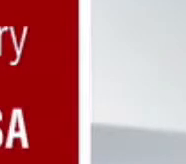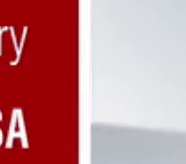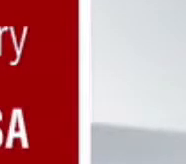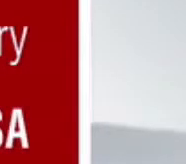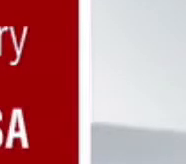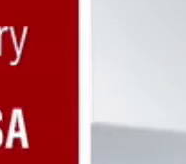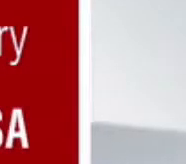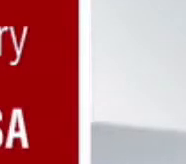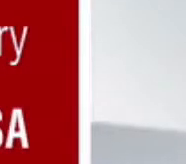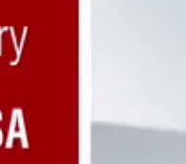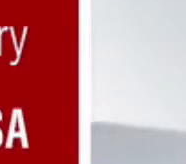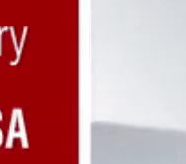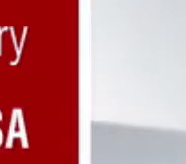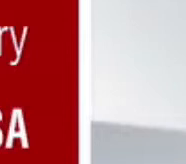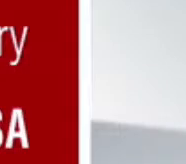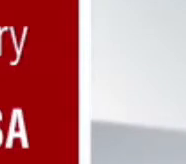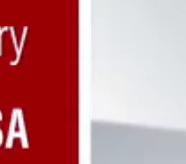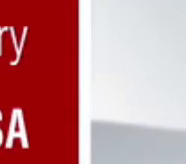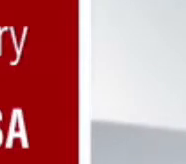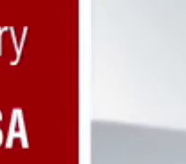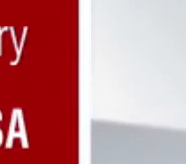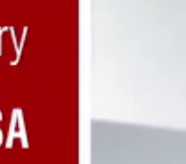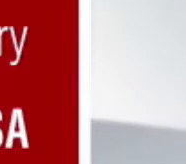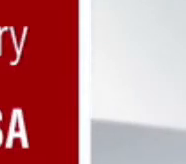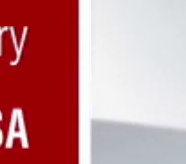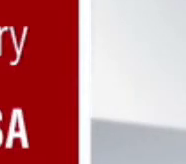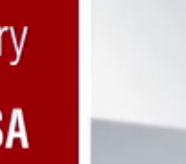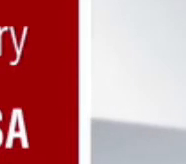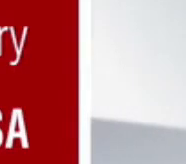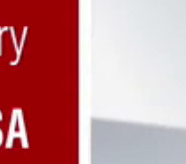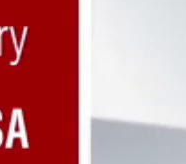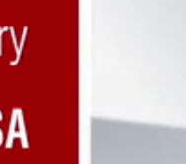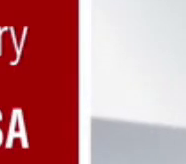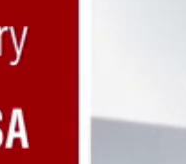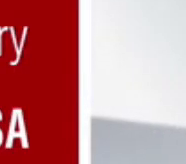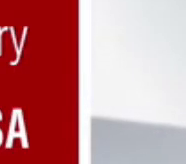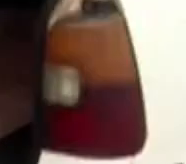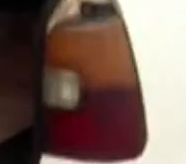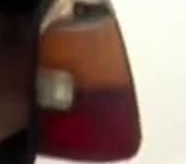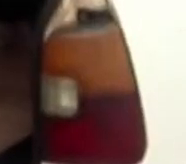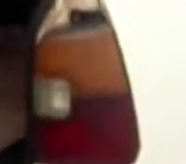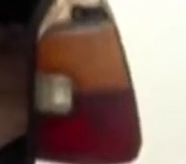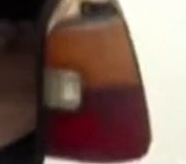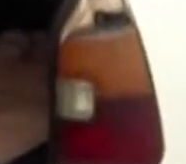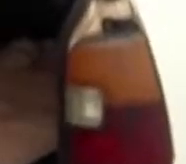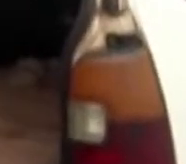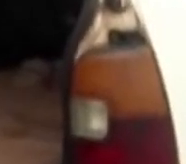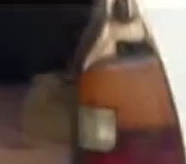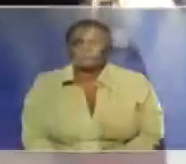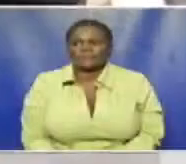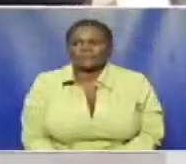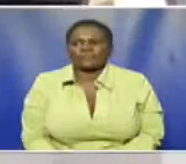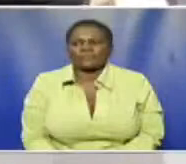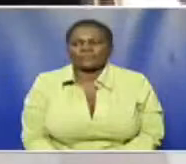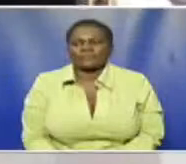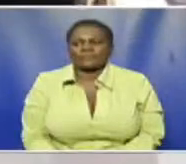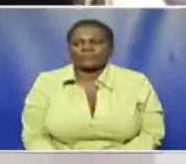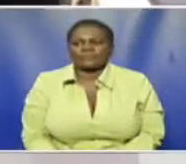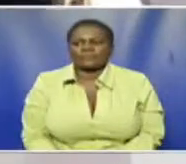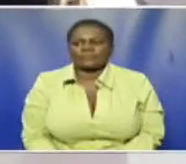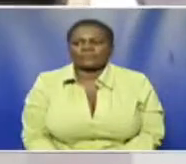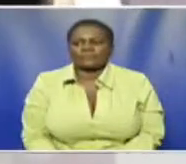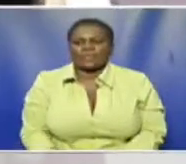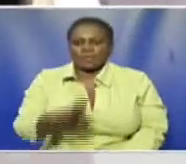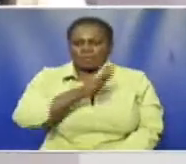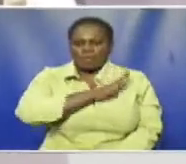employee, and the move to ask its staff to proceed on leave is meant to reduce liability. The affected employees, however, claim the board